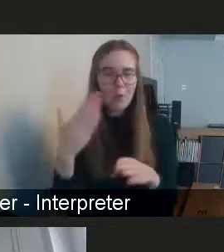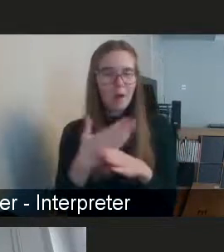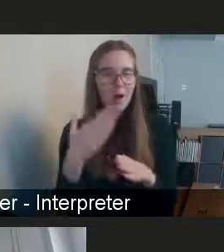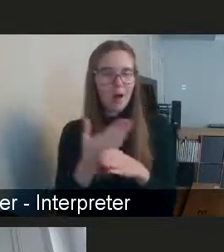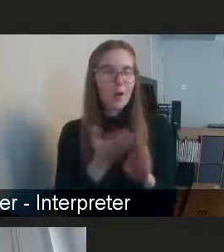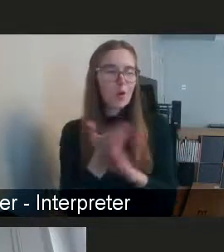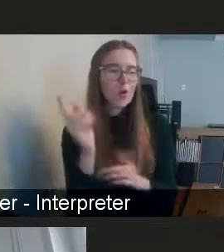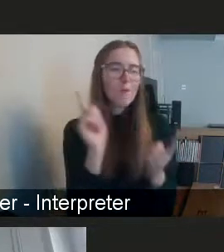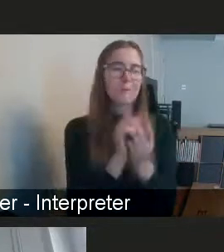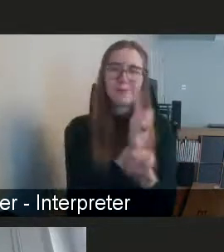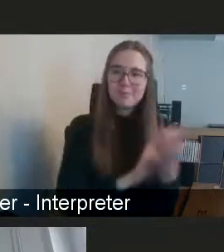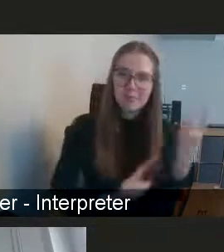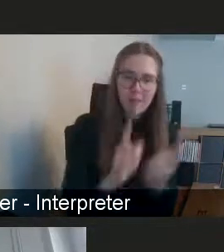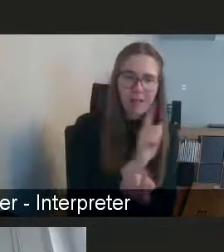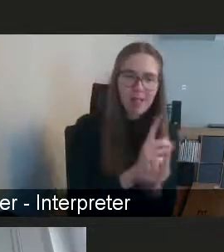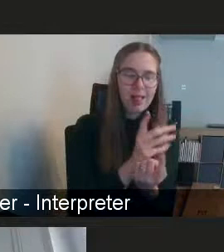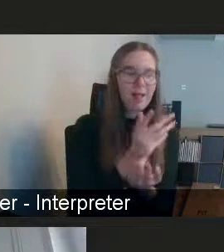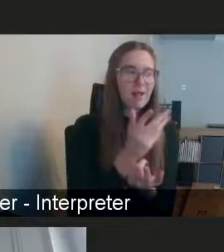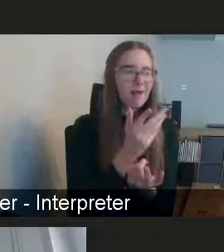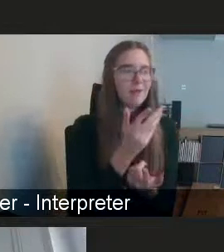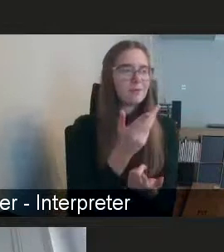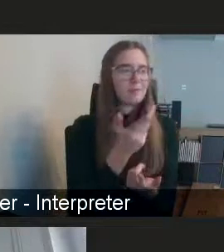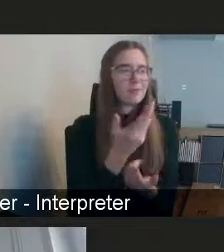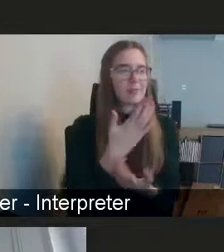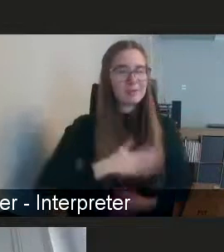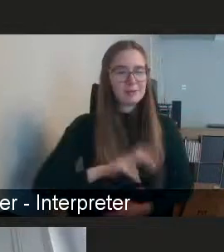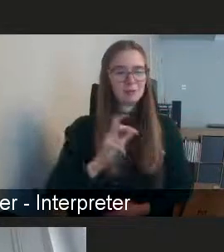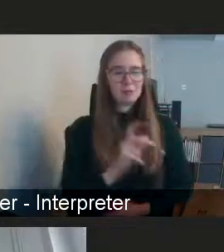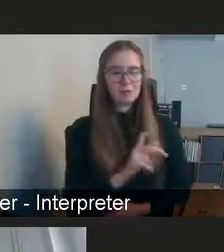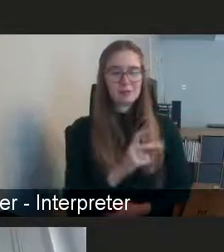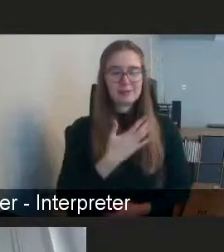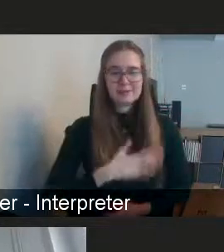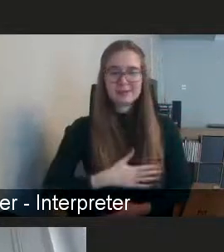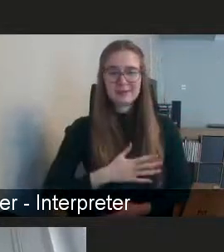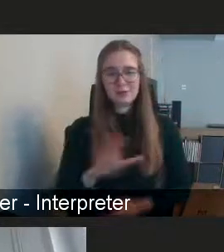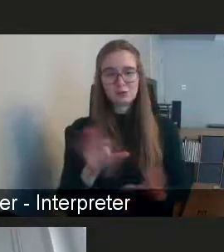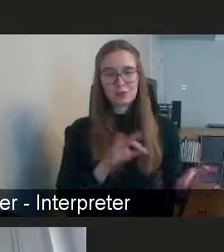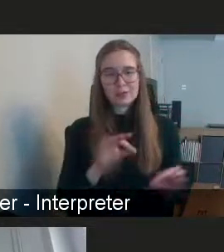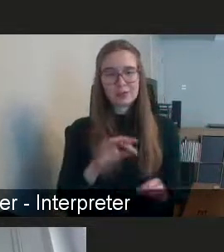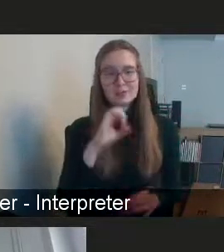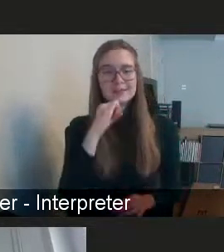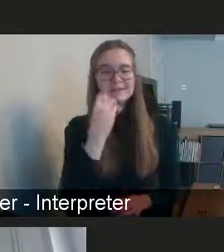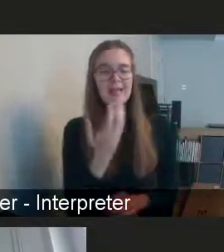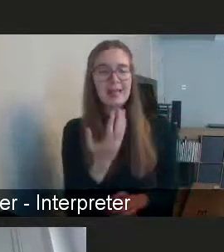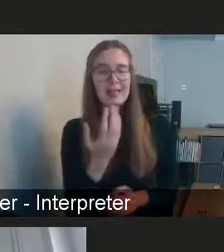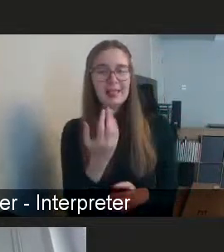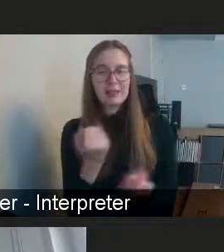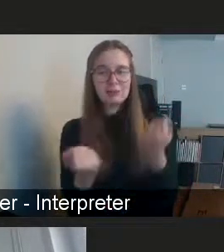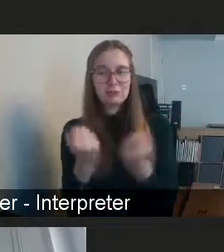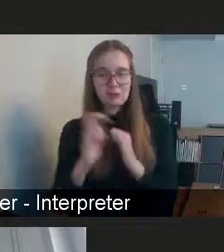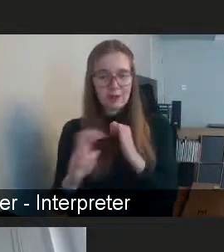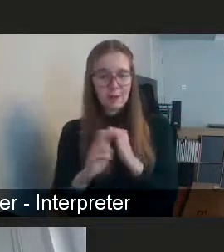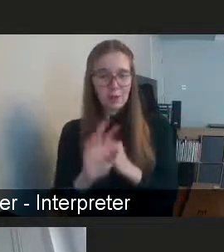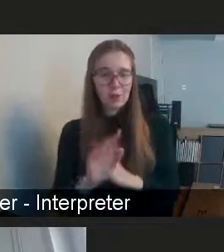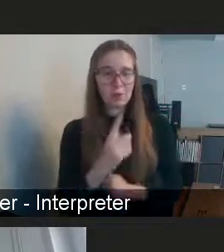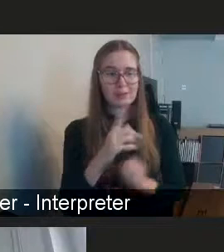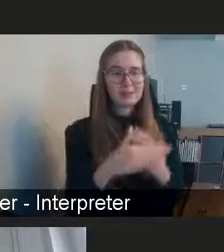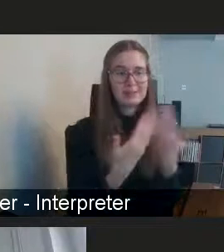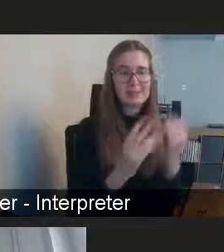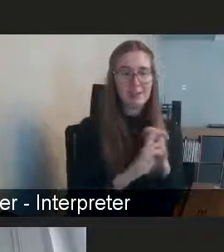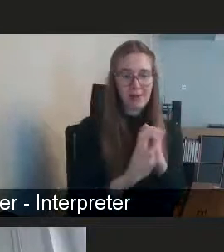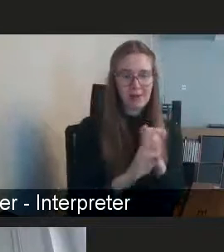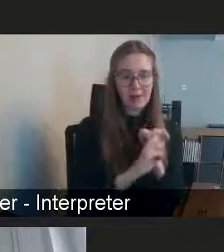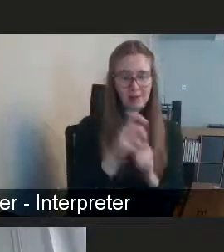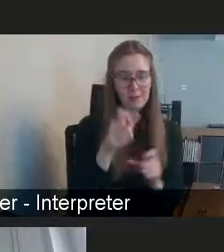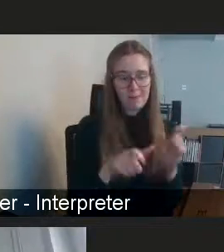meet people where you require that, then is that a, so for, there is a choice between a daily travel or a long travel, and then people make that choice as long as